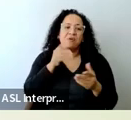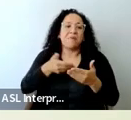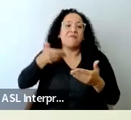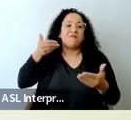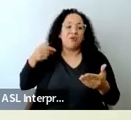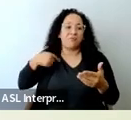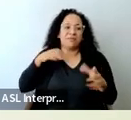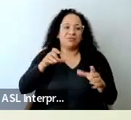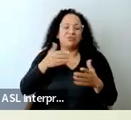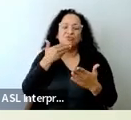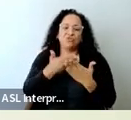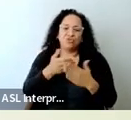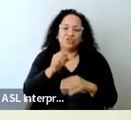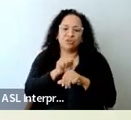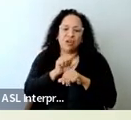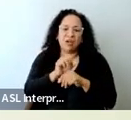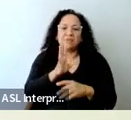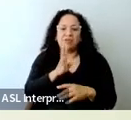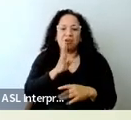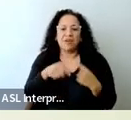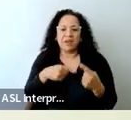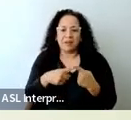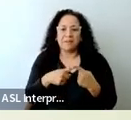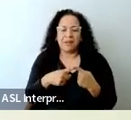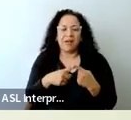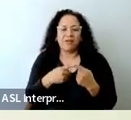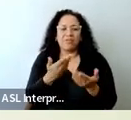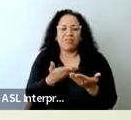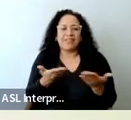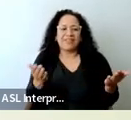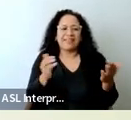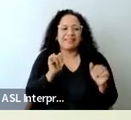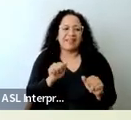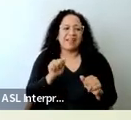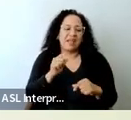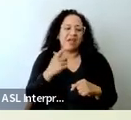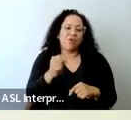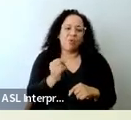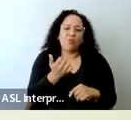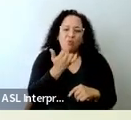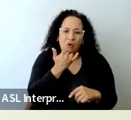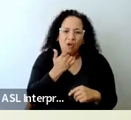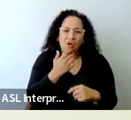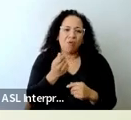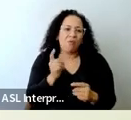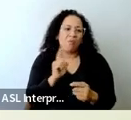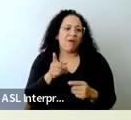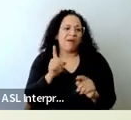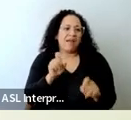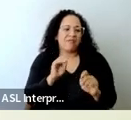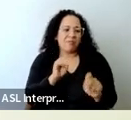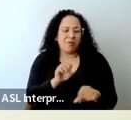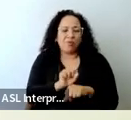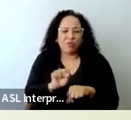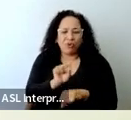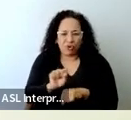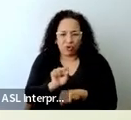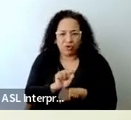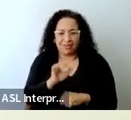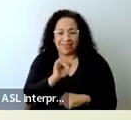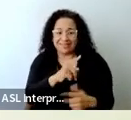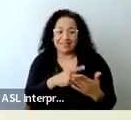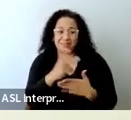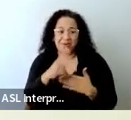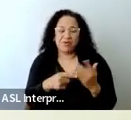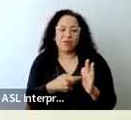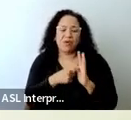done a really good job of talking about the things that can go wrong or where you have to put work in. This is a program